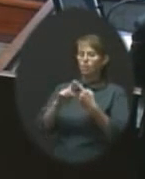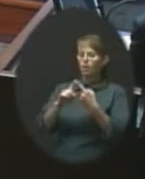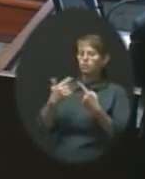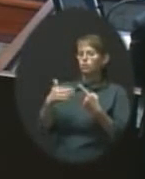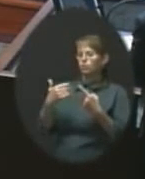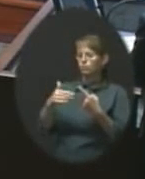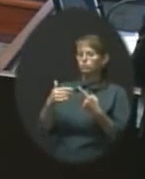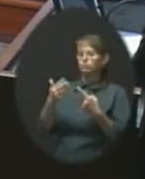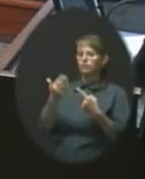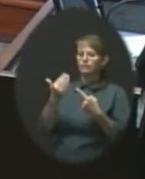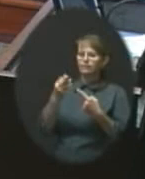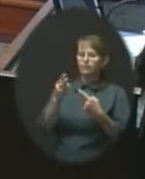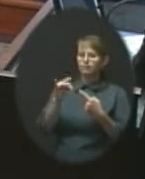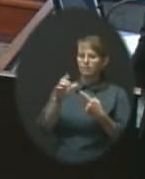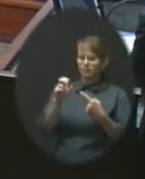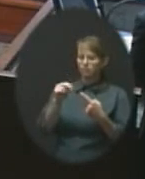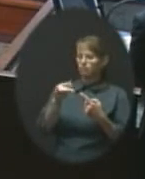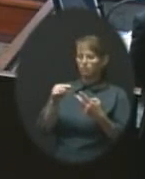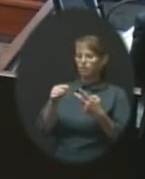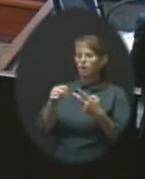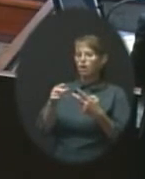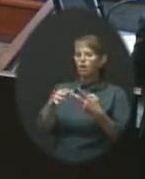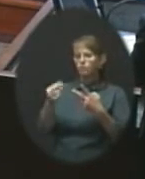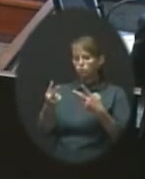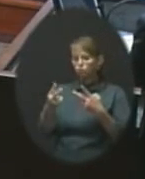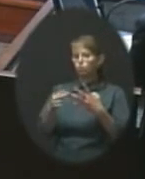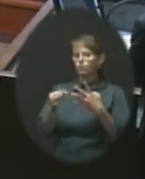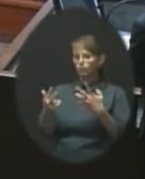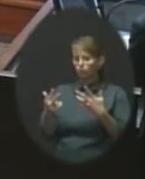option three, somewhat similar from this standpoint.